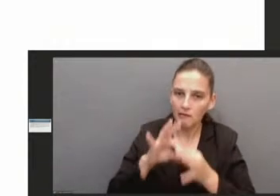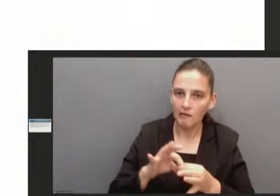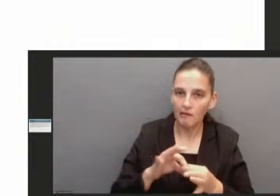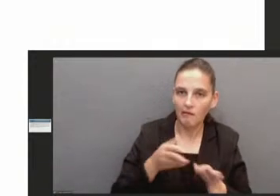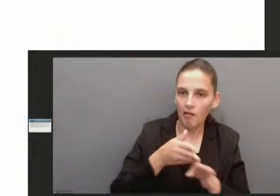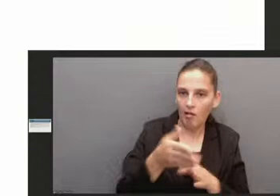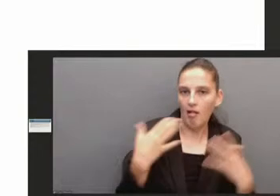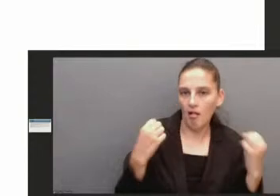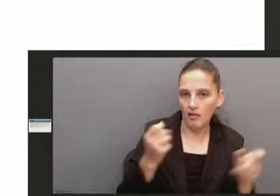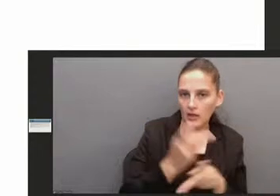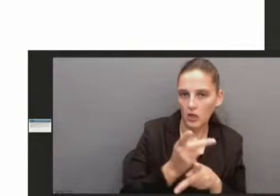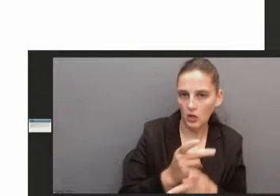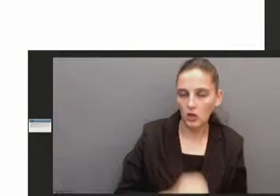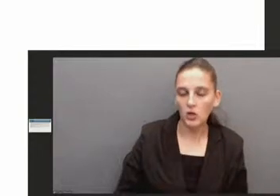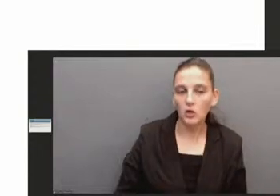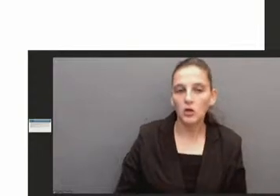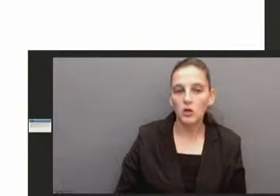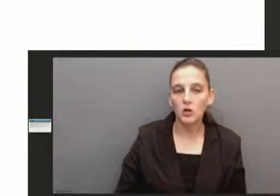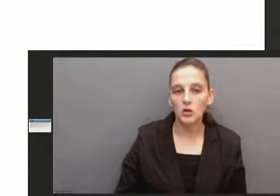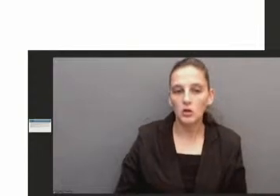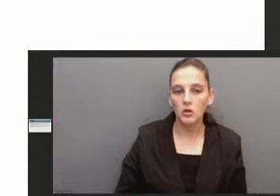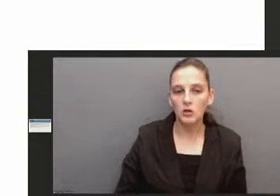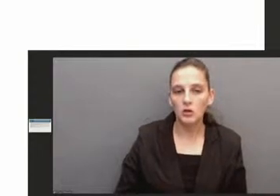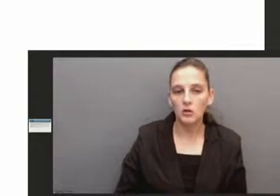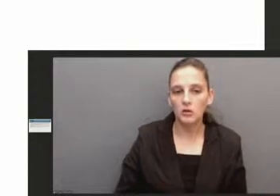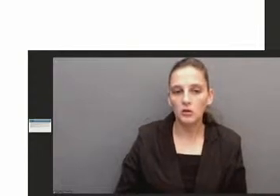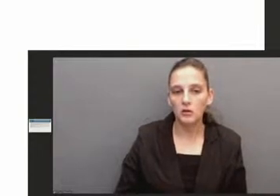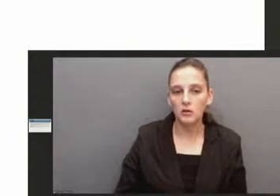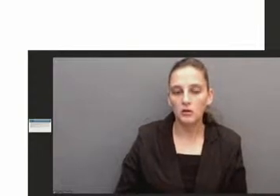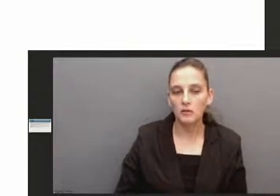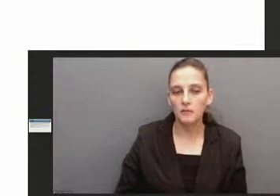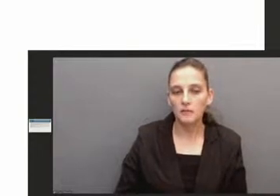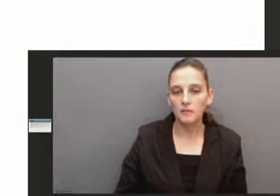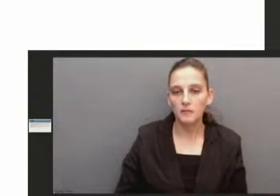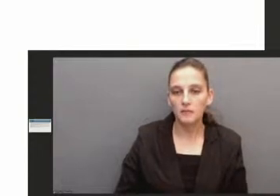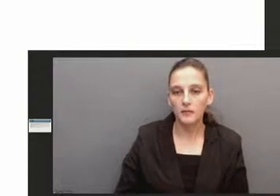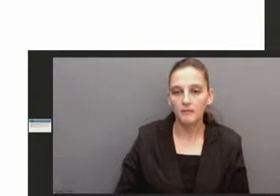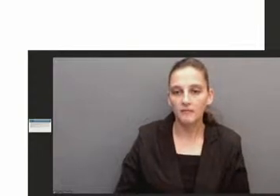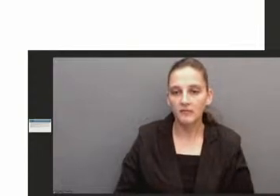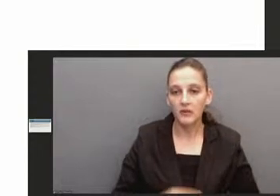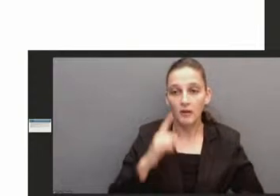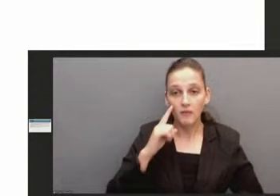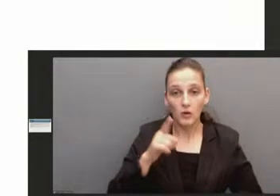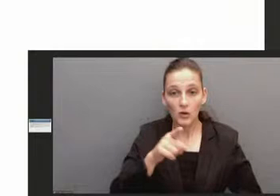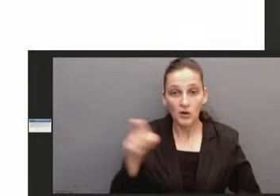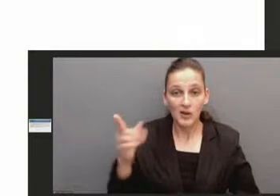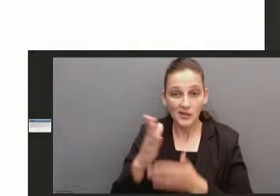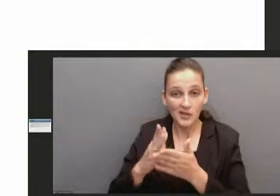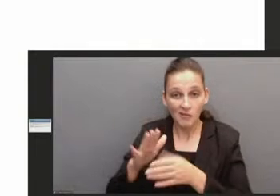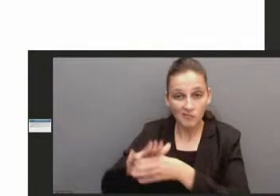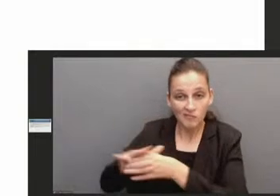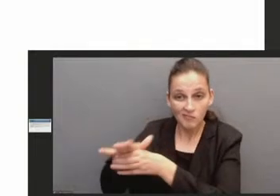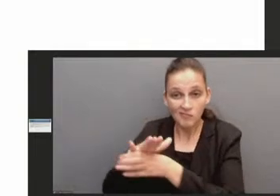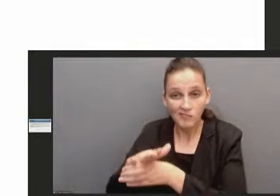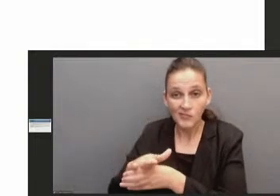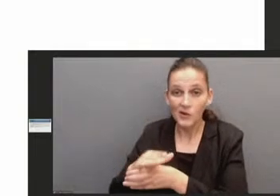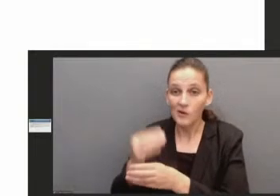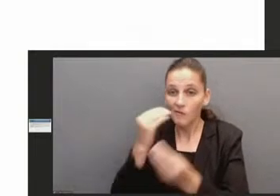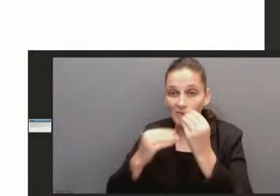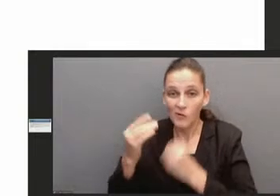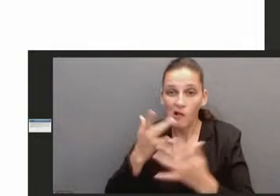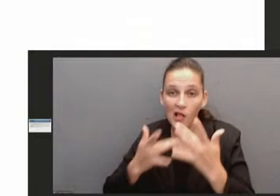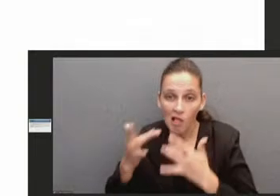This goes to things as the delivery of regions with food deserts and limited social services